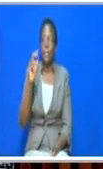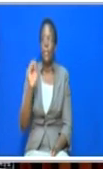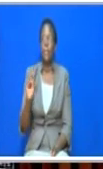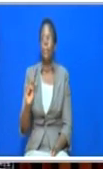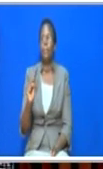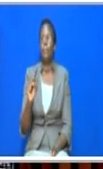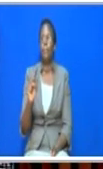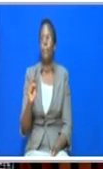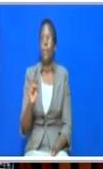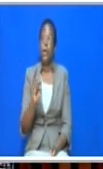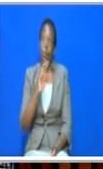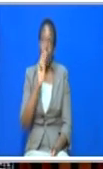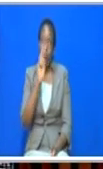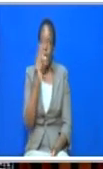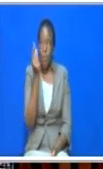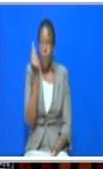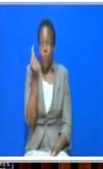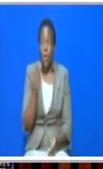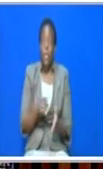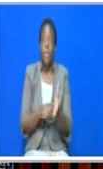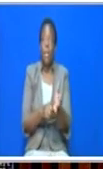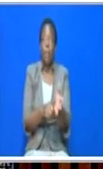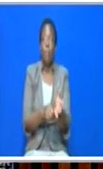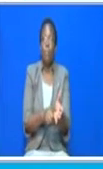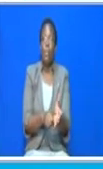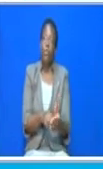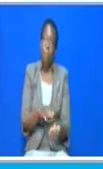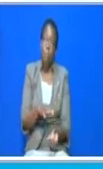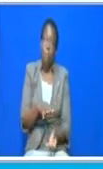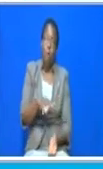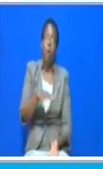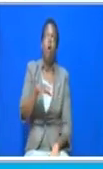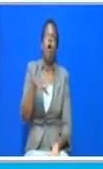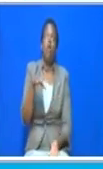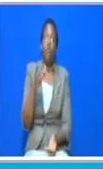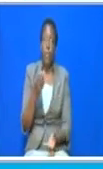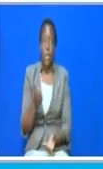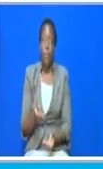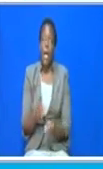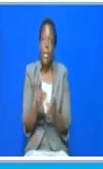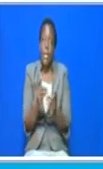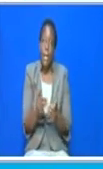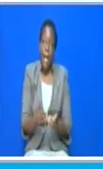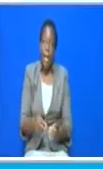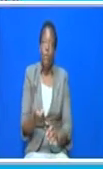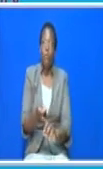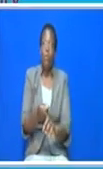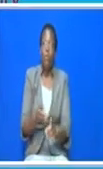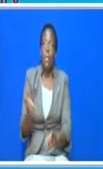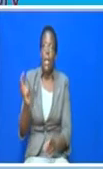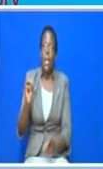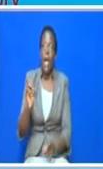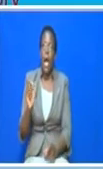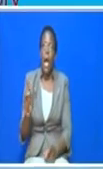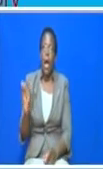Let's look at a few examples. We've said that most adjectives are derived from nouns or